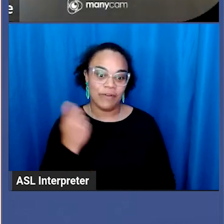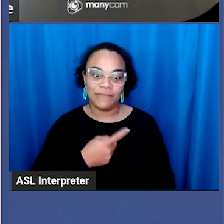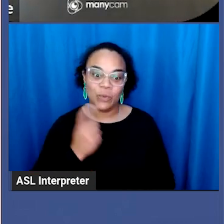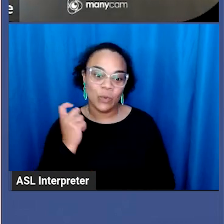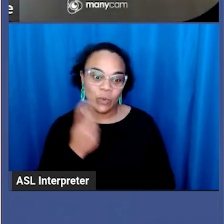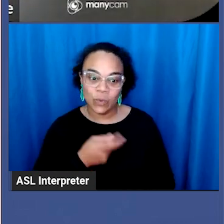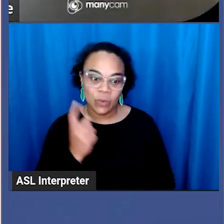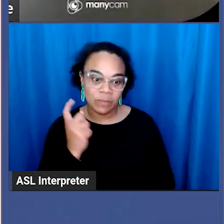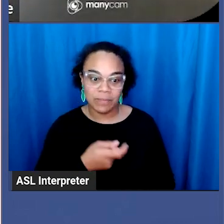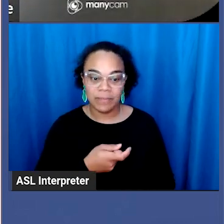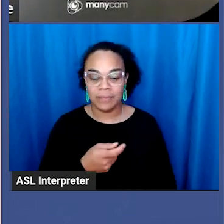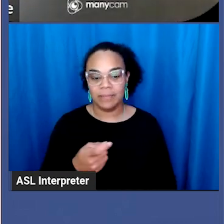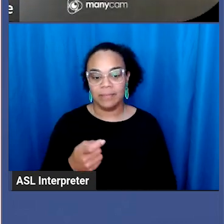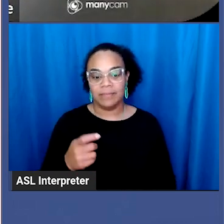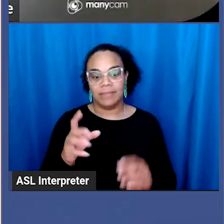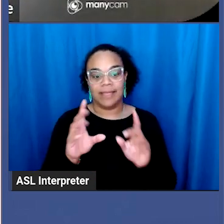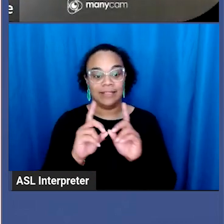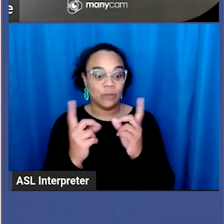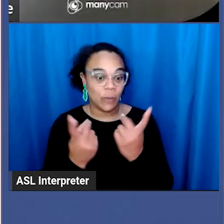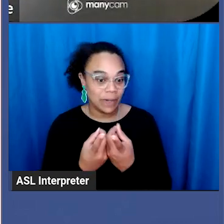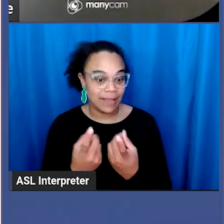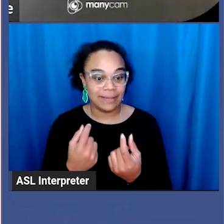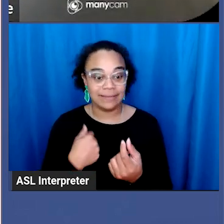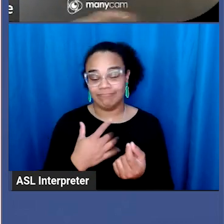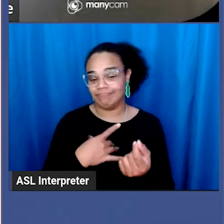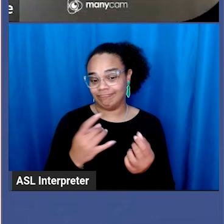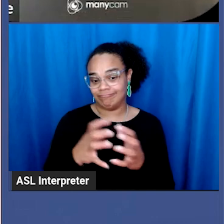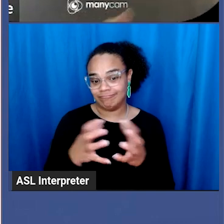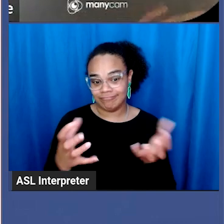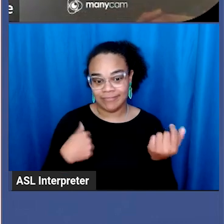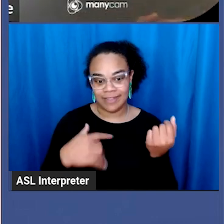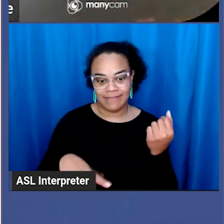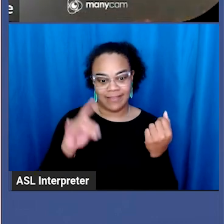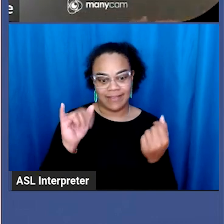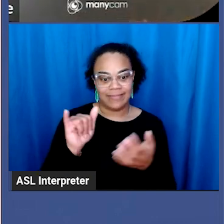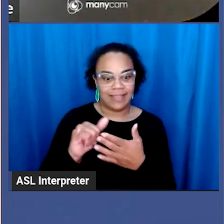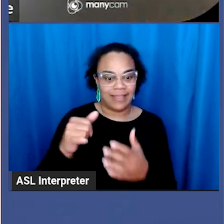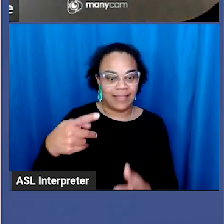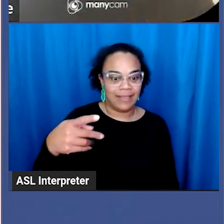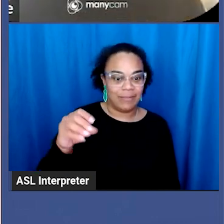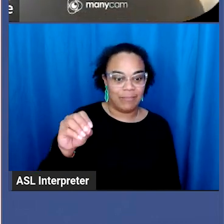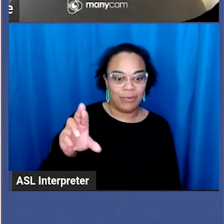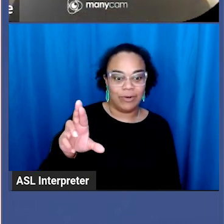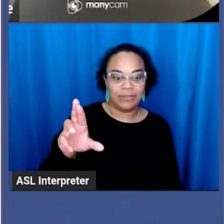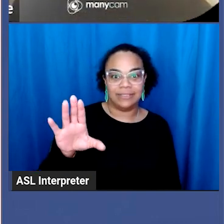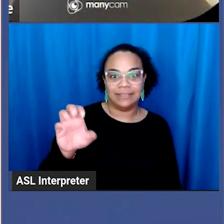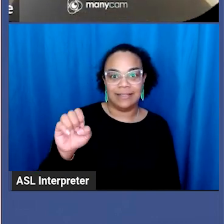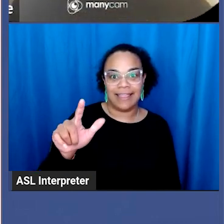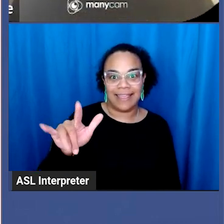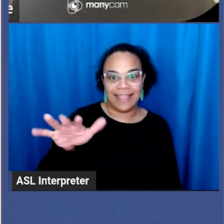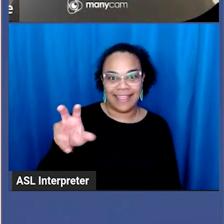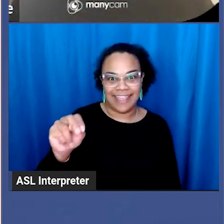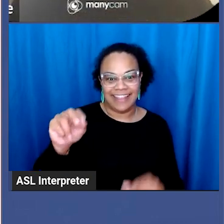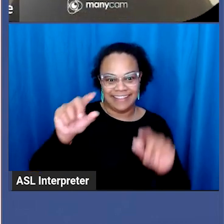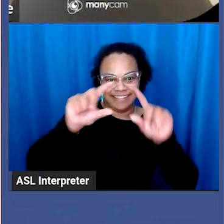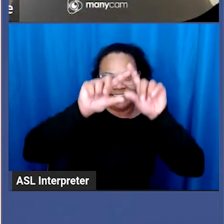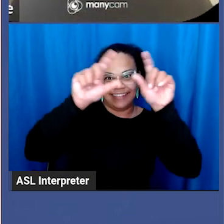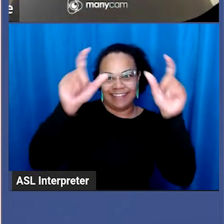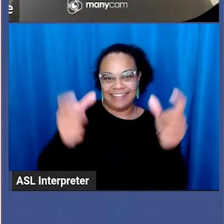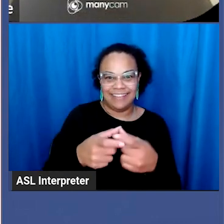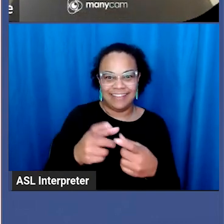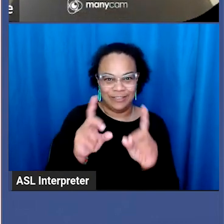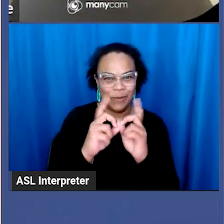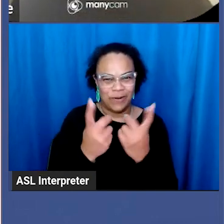perfume and donuts a lot. I found the porcelain donut. It looked really tight. And then the sex it